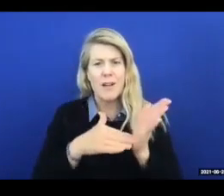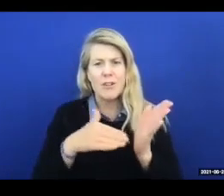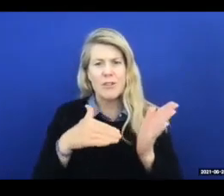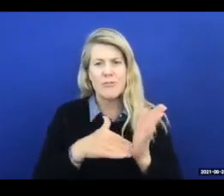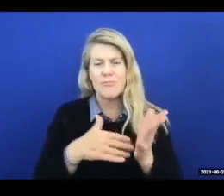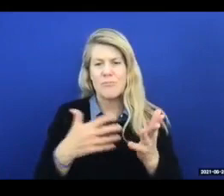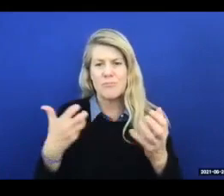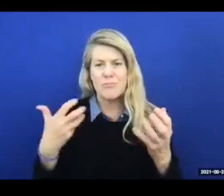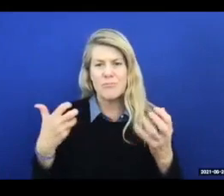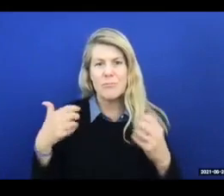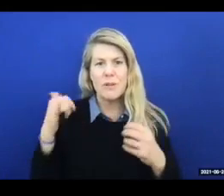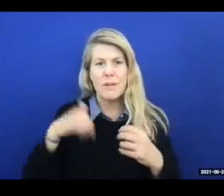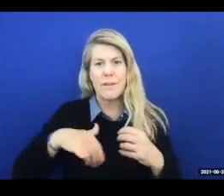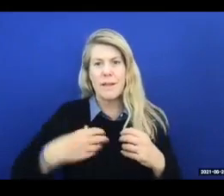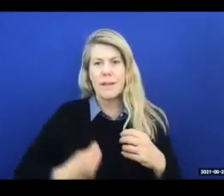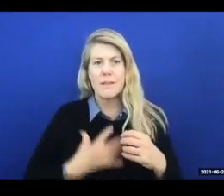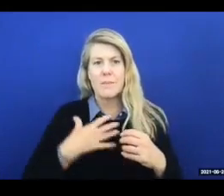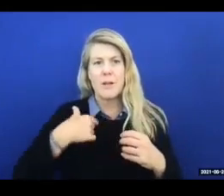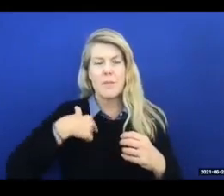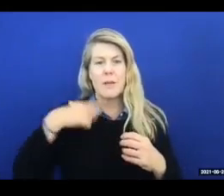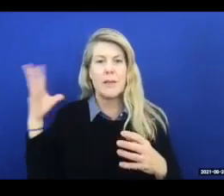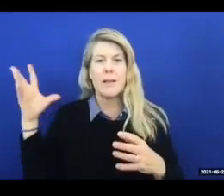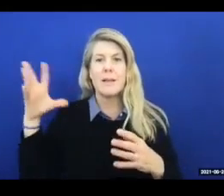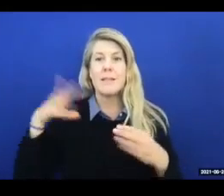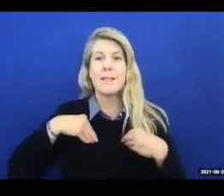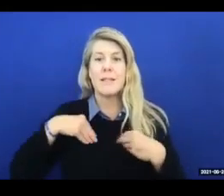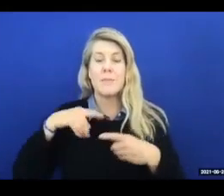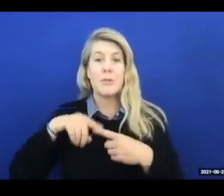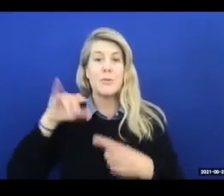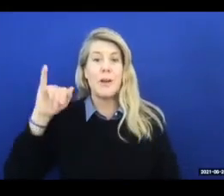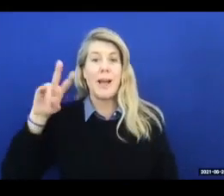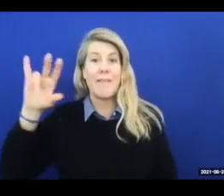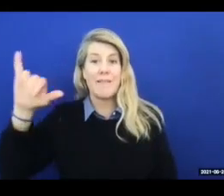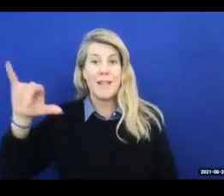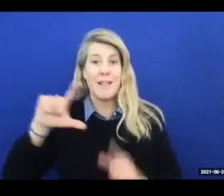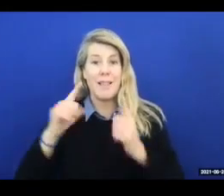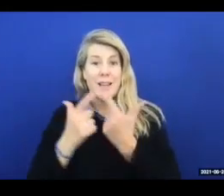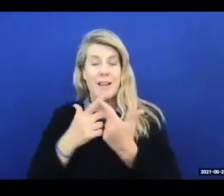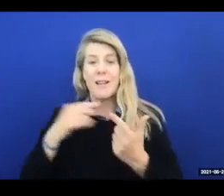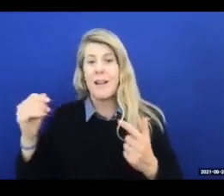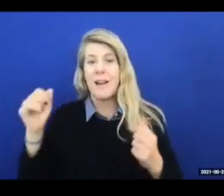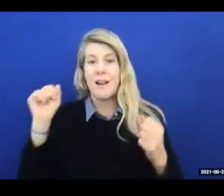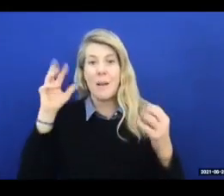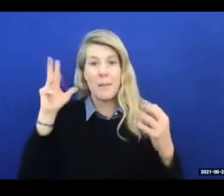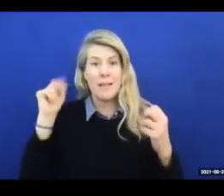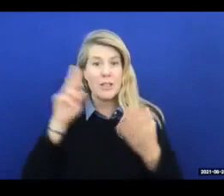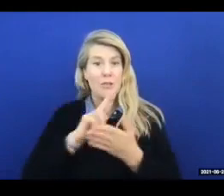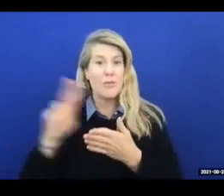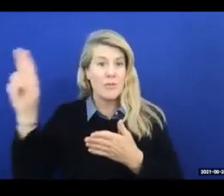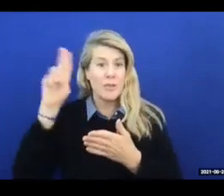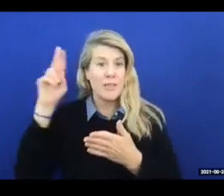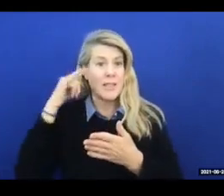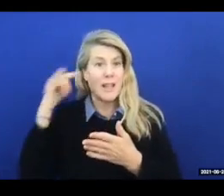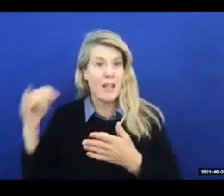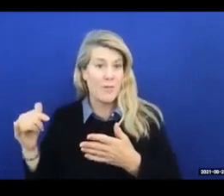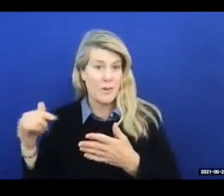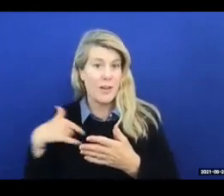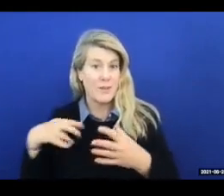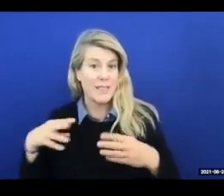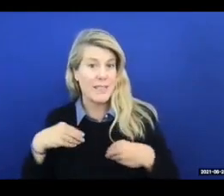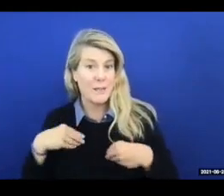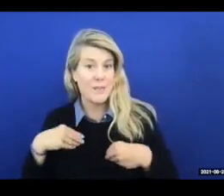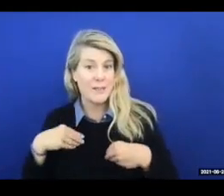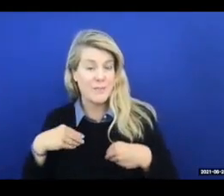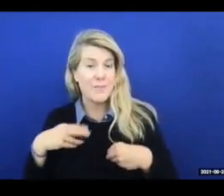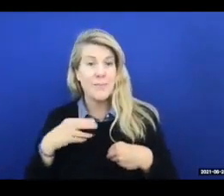what inspired me. I got accepted into an Ivy League and to a lot of amazing universities of California,